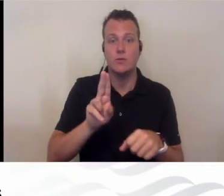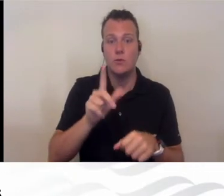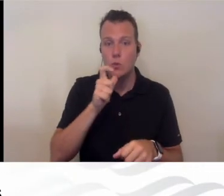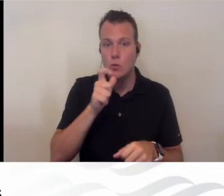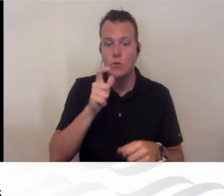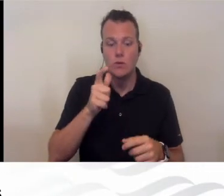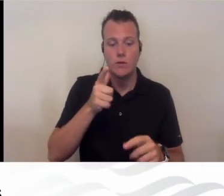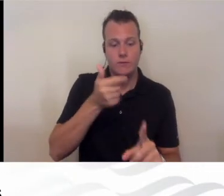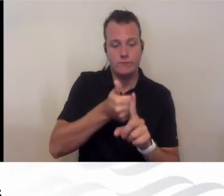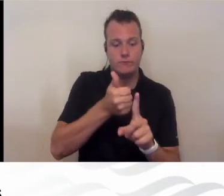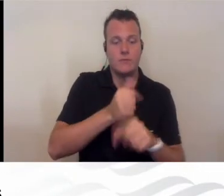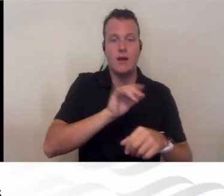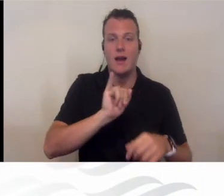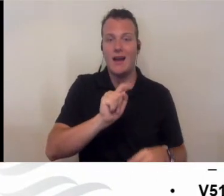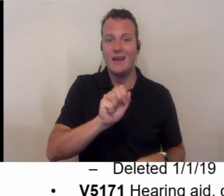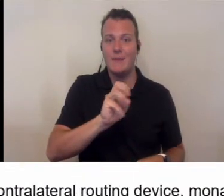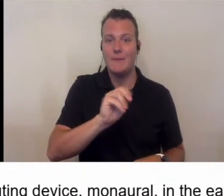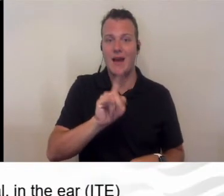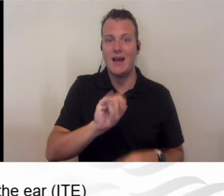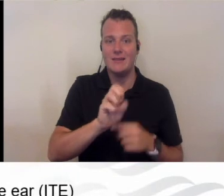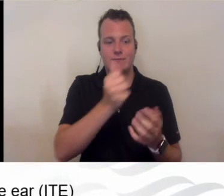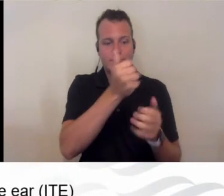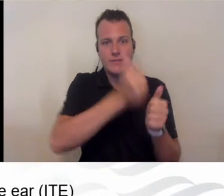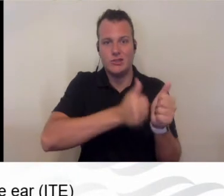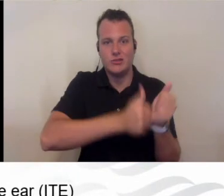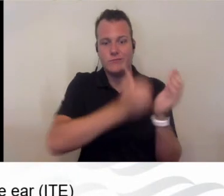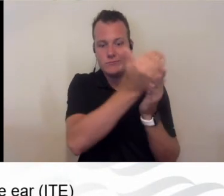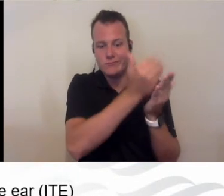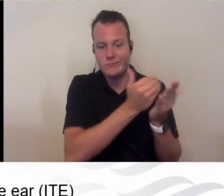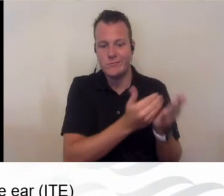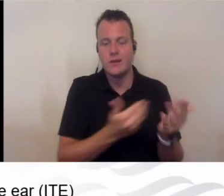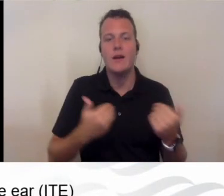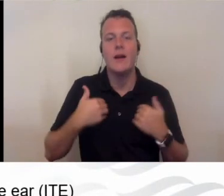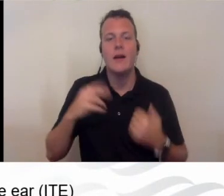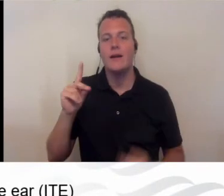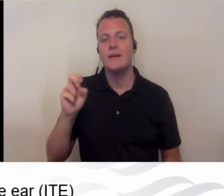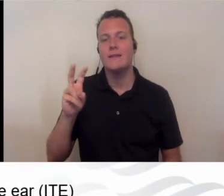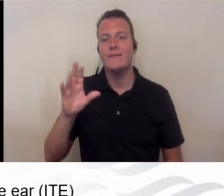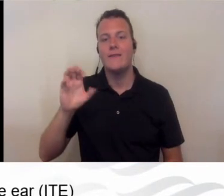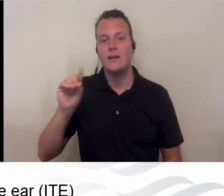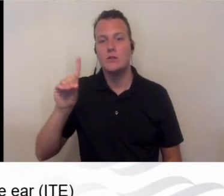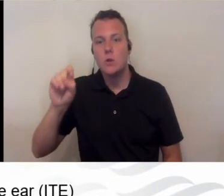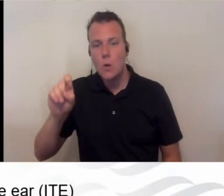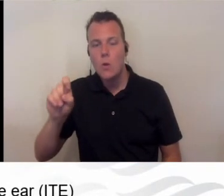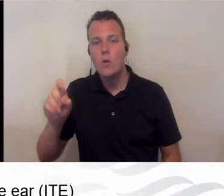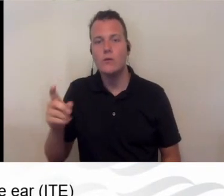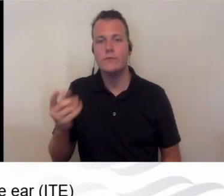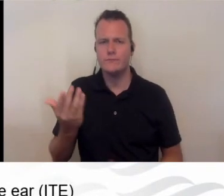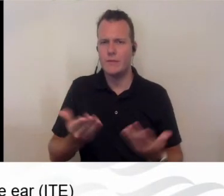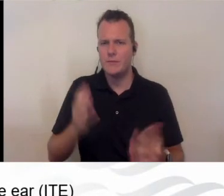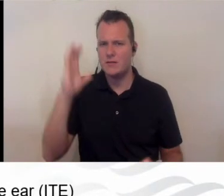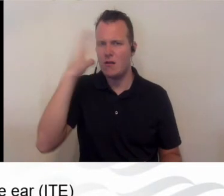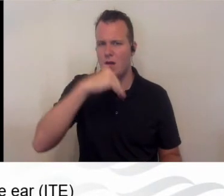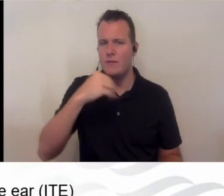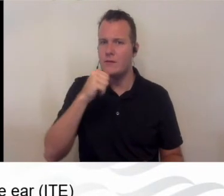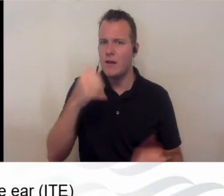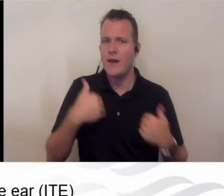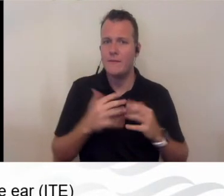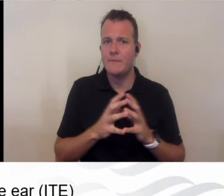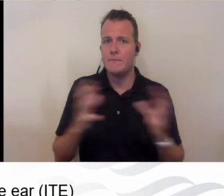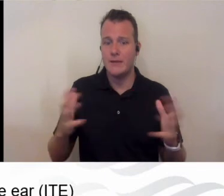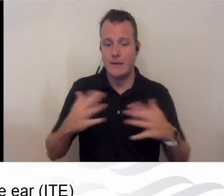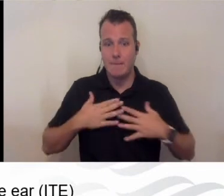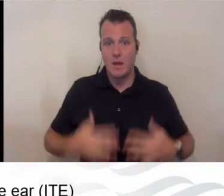is itemizing. So you have the device codes, some of which will seem very odd to you because there's not very